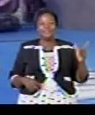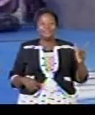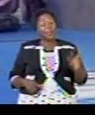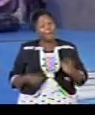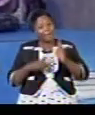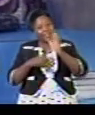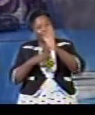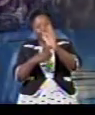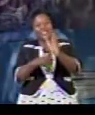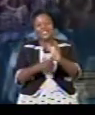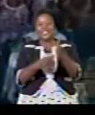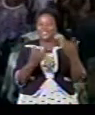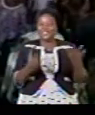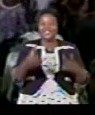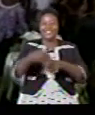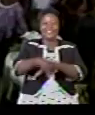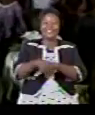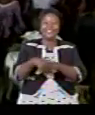Manifestation tonight.